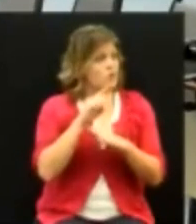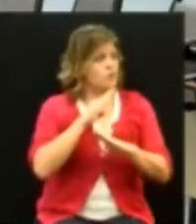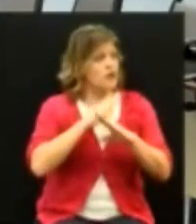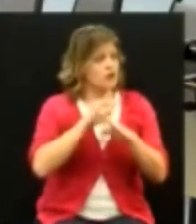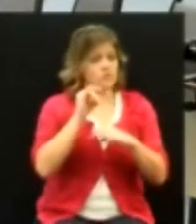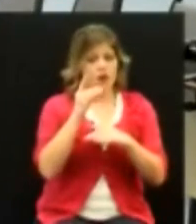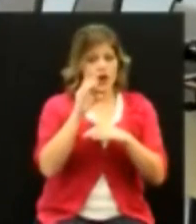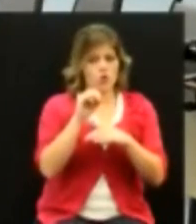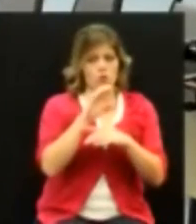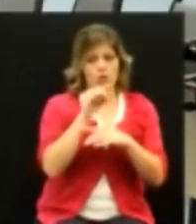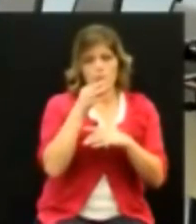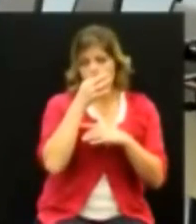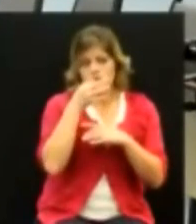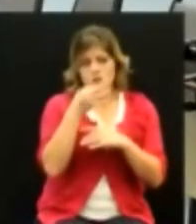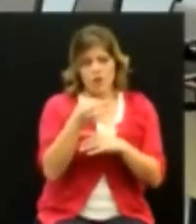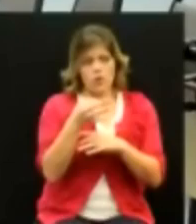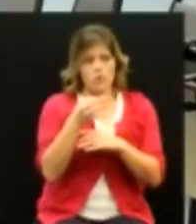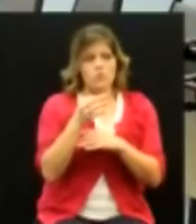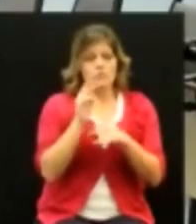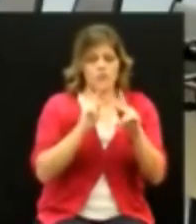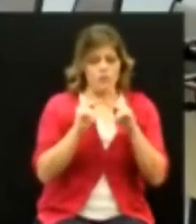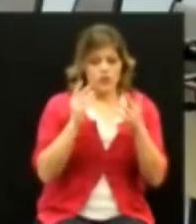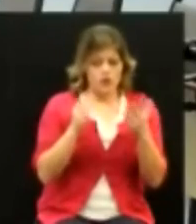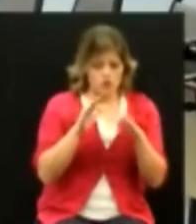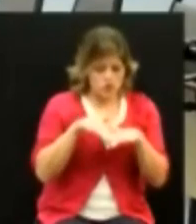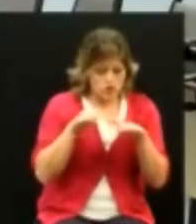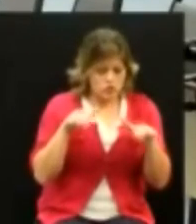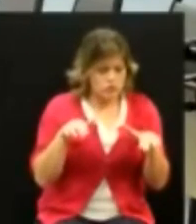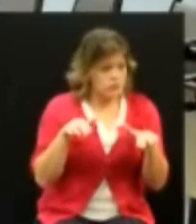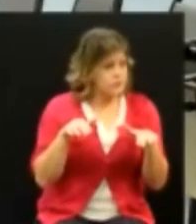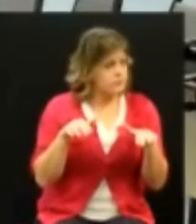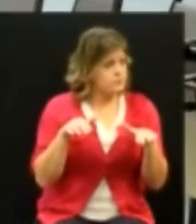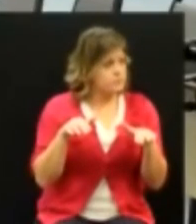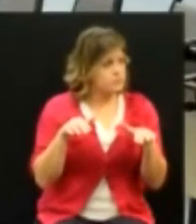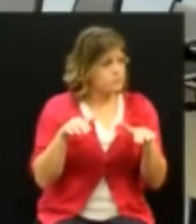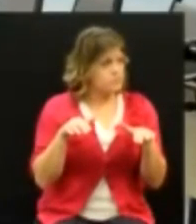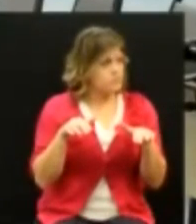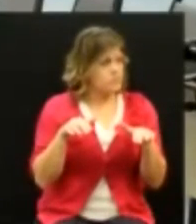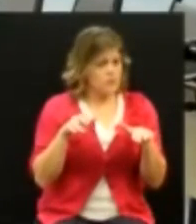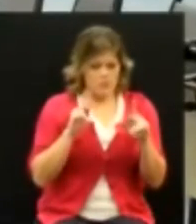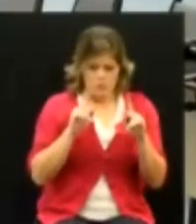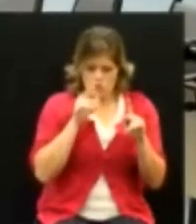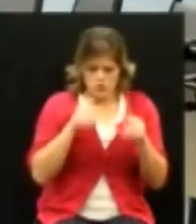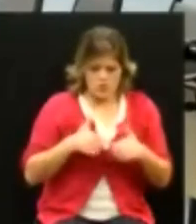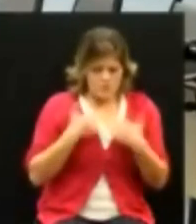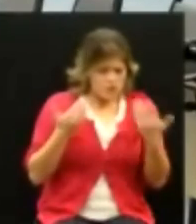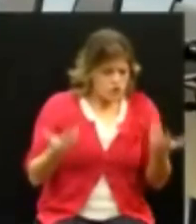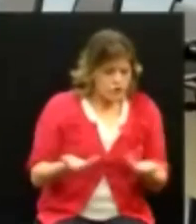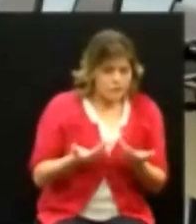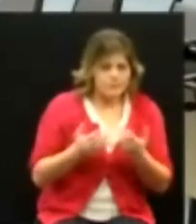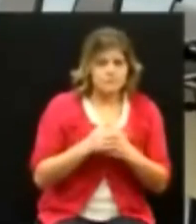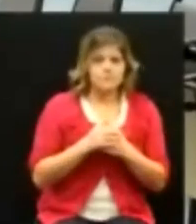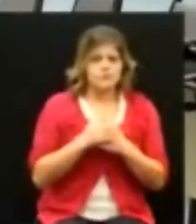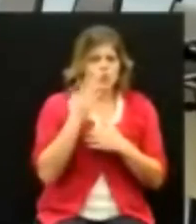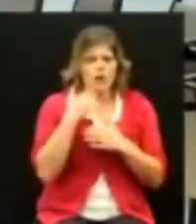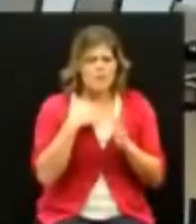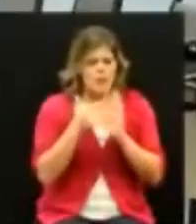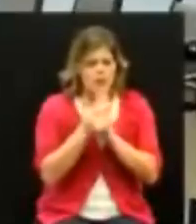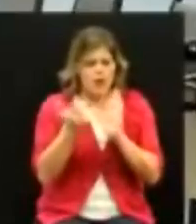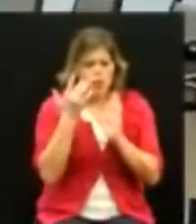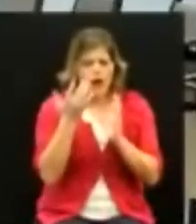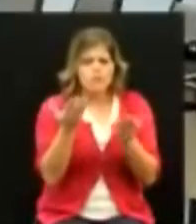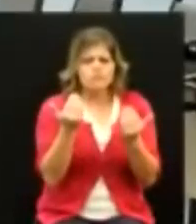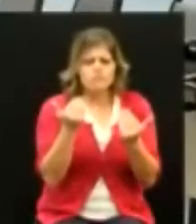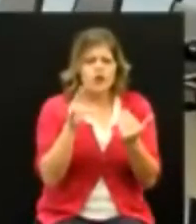Idaho and Pocatello citizens, children, you know, residents. Here, Ruth, please, give them